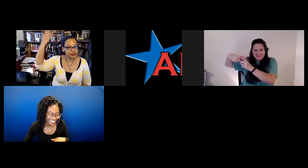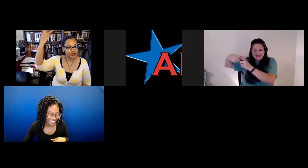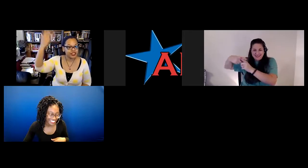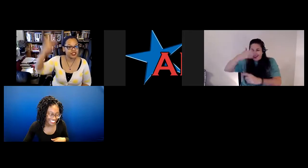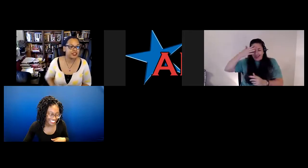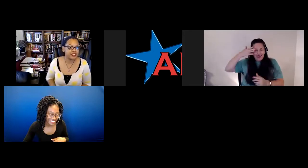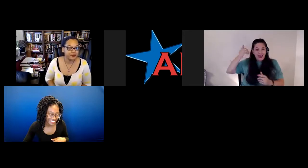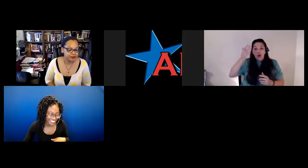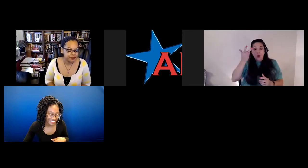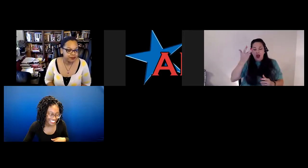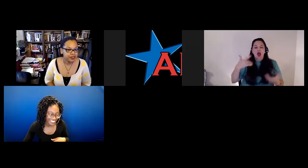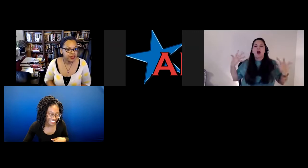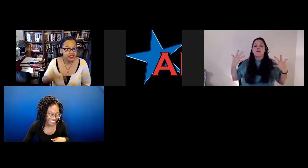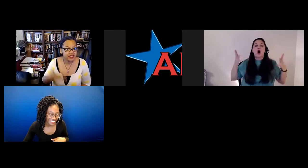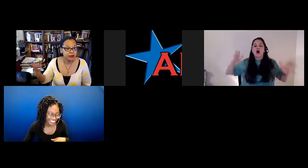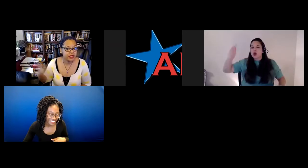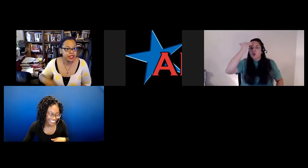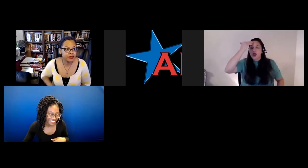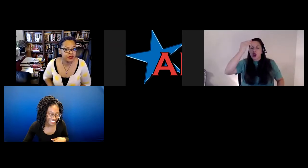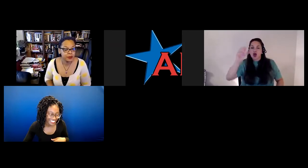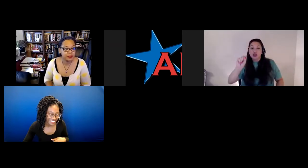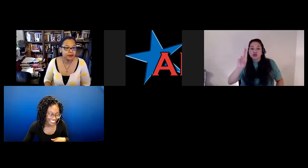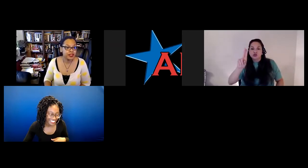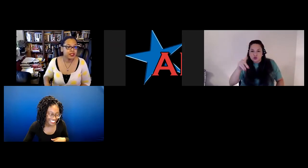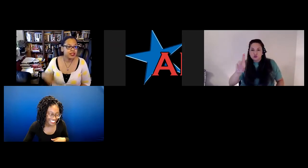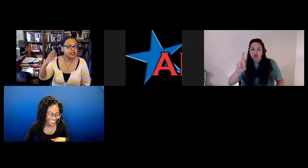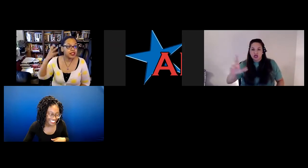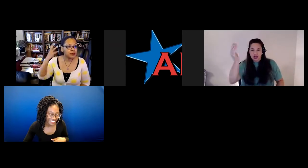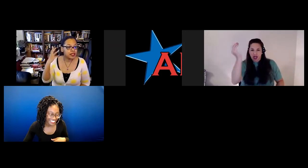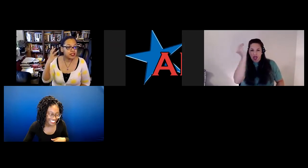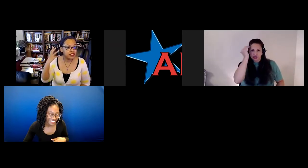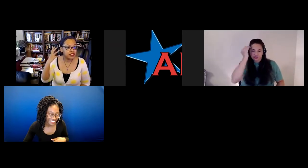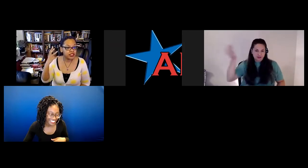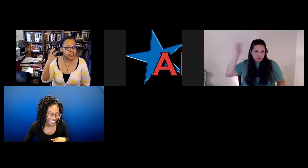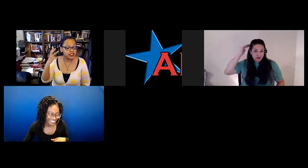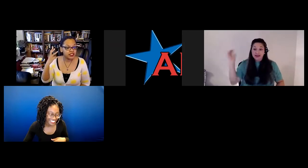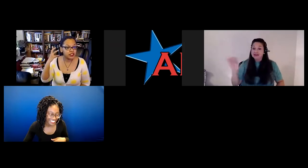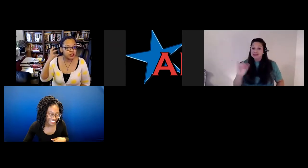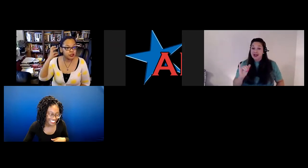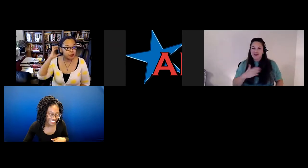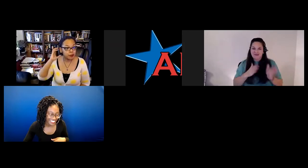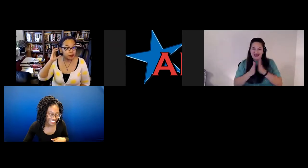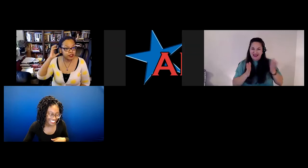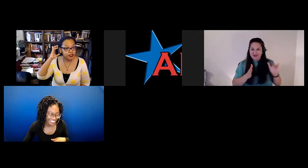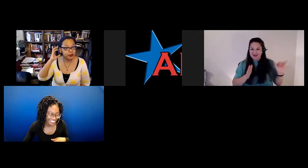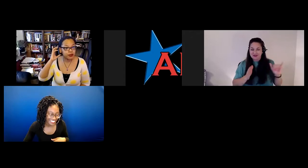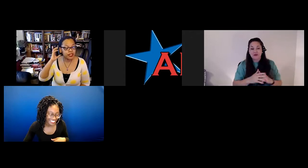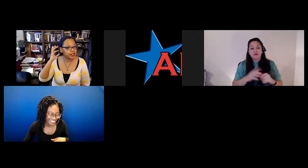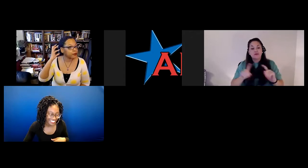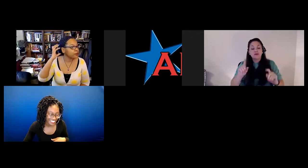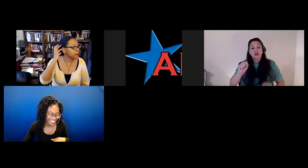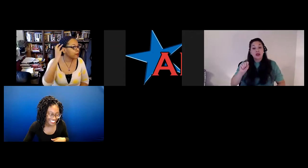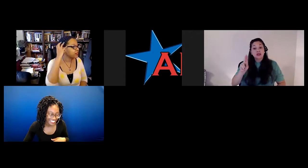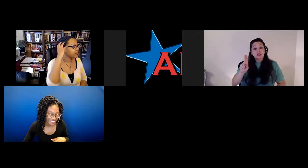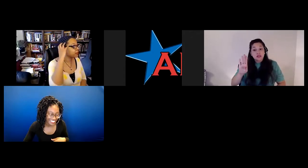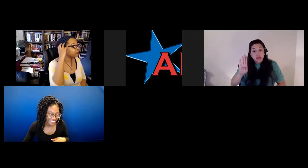super conscious thing. Same with my neighbors as well. Subconscious and unconscious are those parts of our brain, and I'm